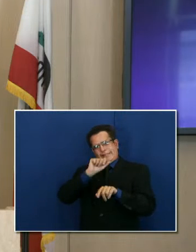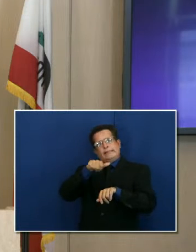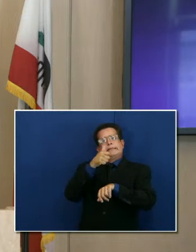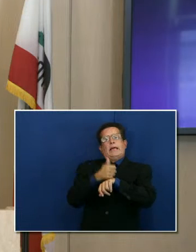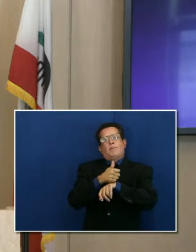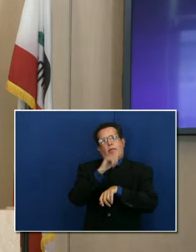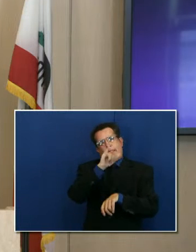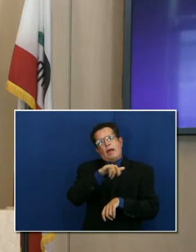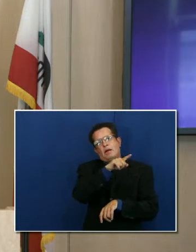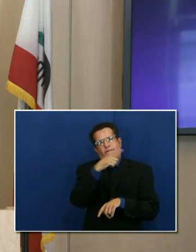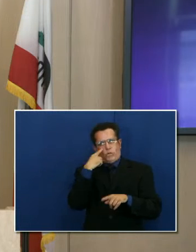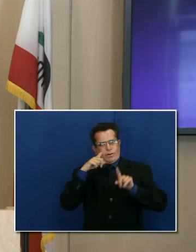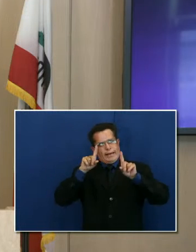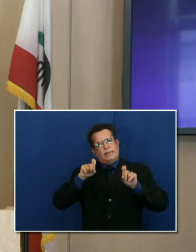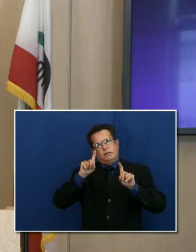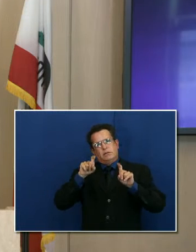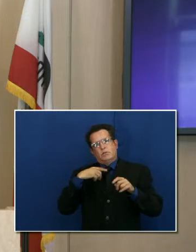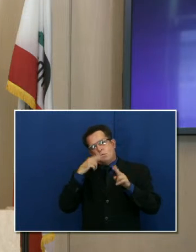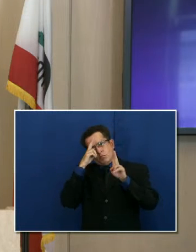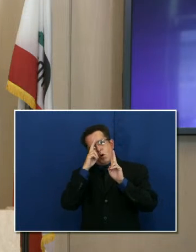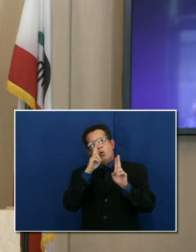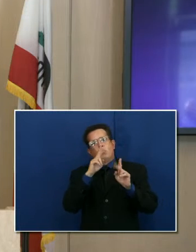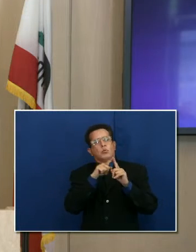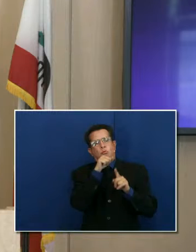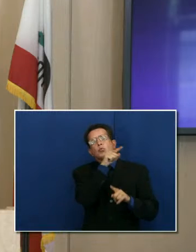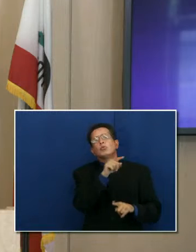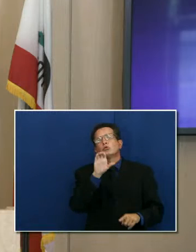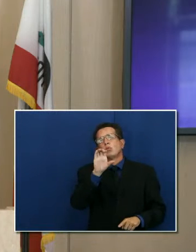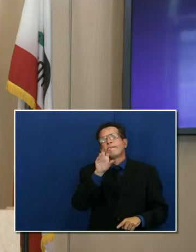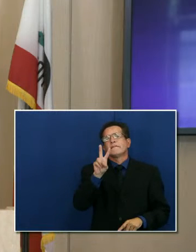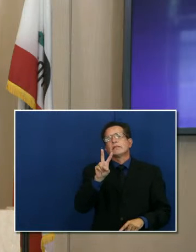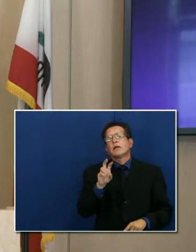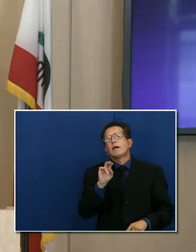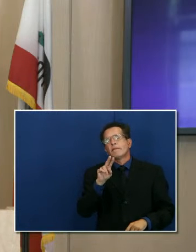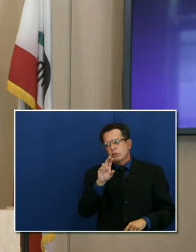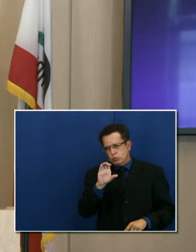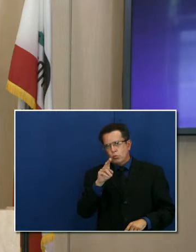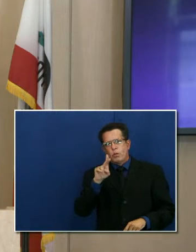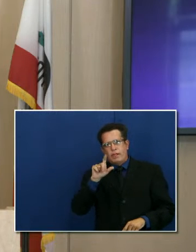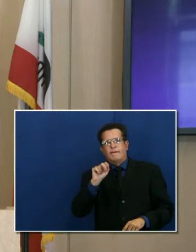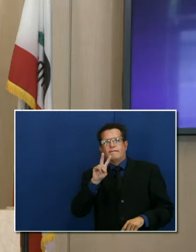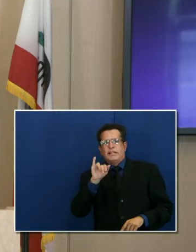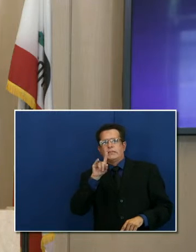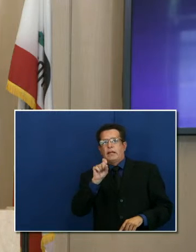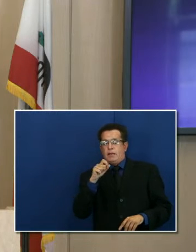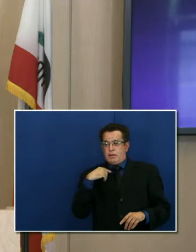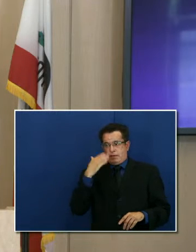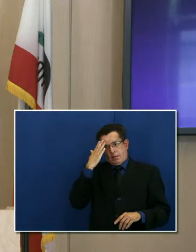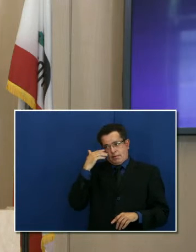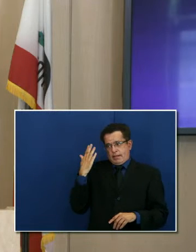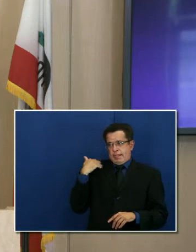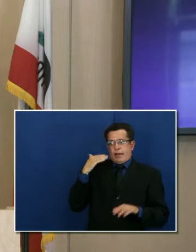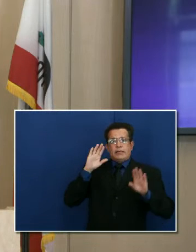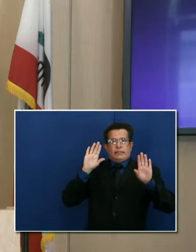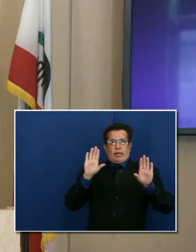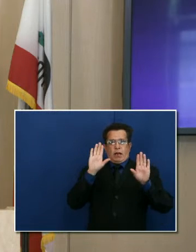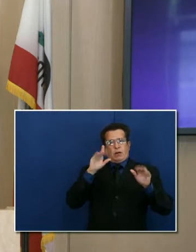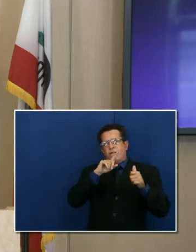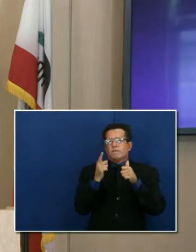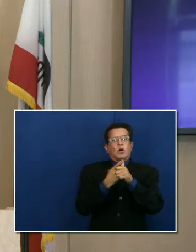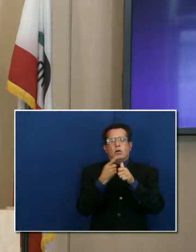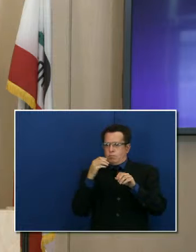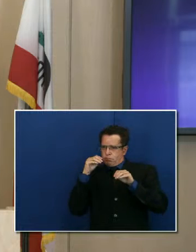operation. Just to give you a few statistics, last Sunday, the first day, we thought maybe we'd get 50 people to come through. We